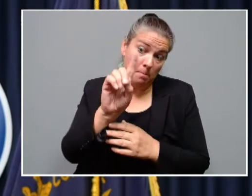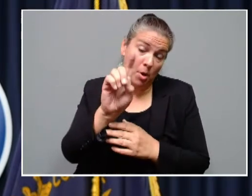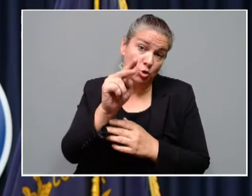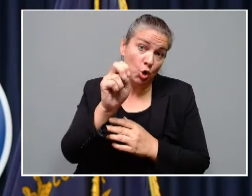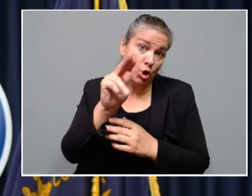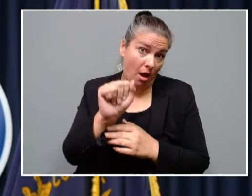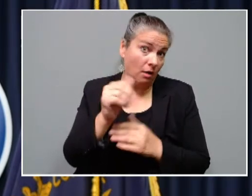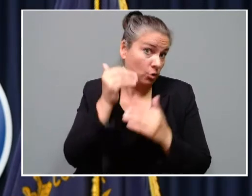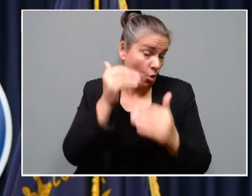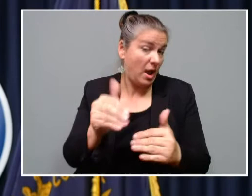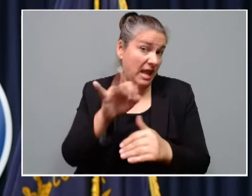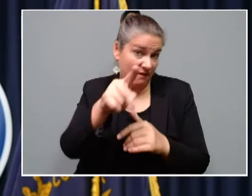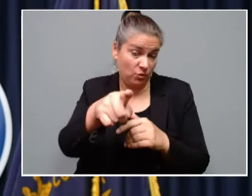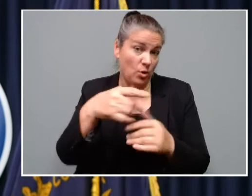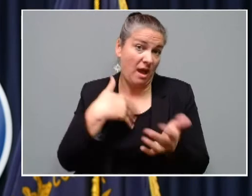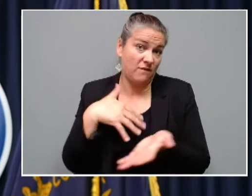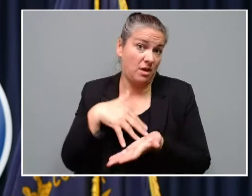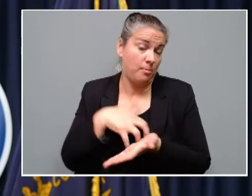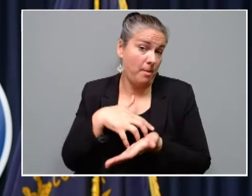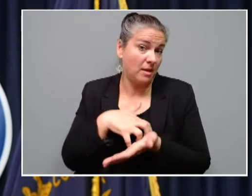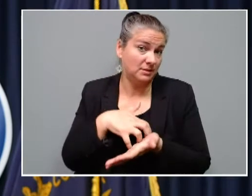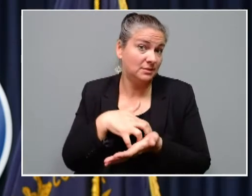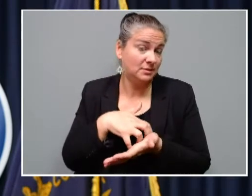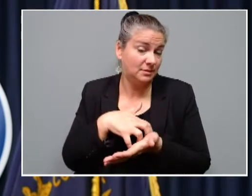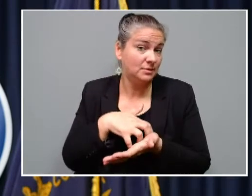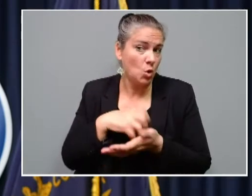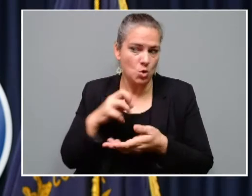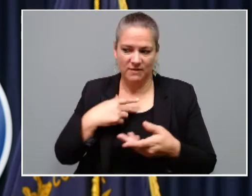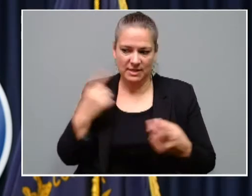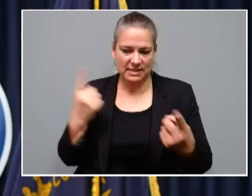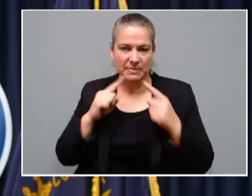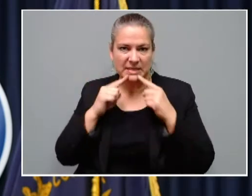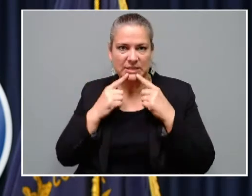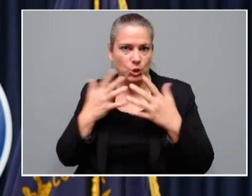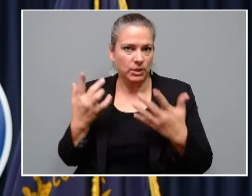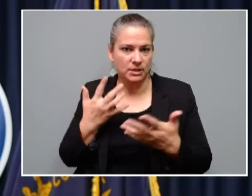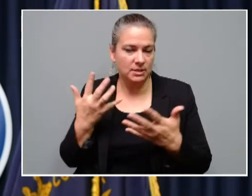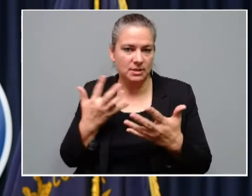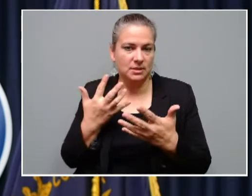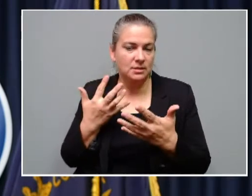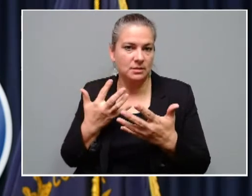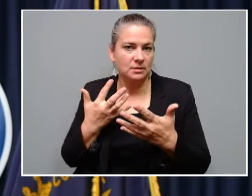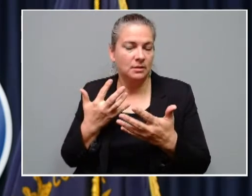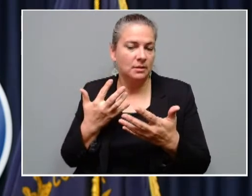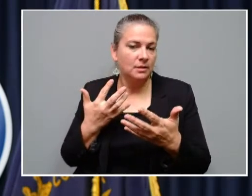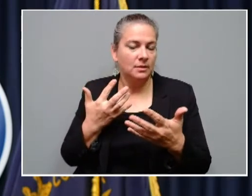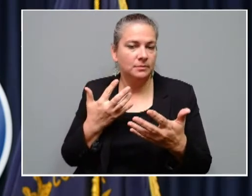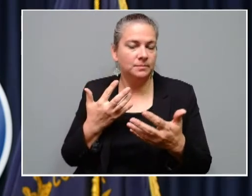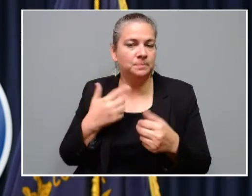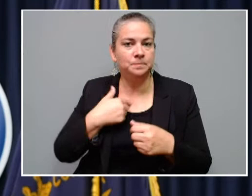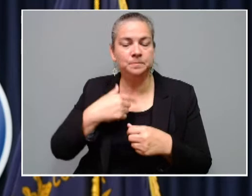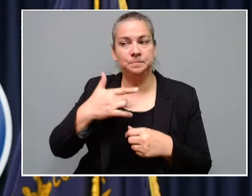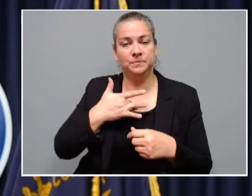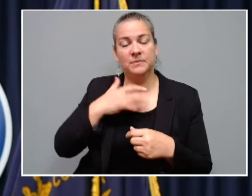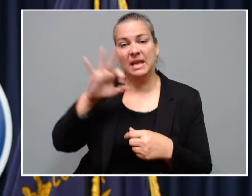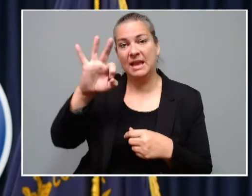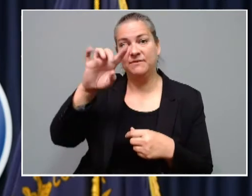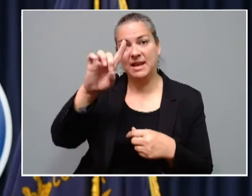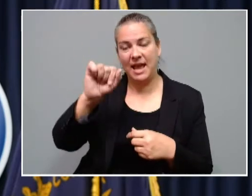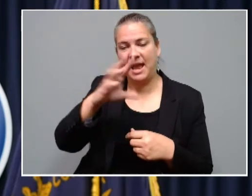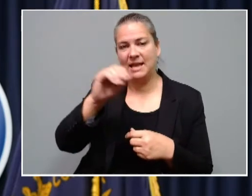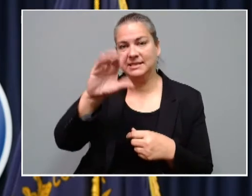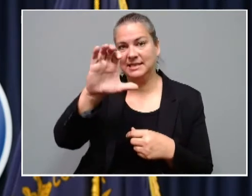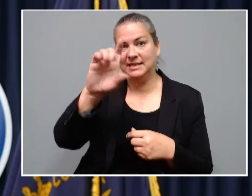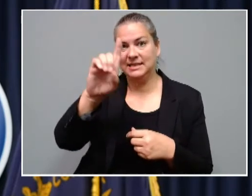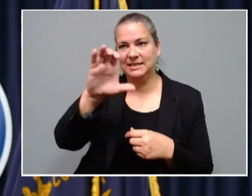or have one of those major conditions with, we think, the FDA and the CDC approving